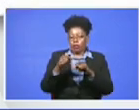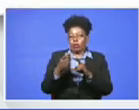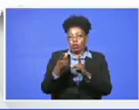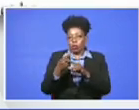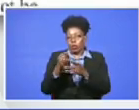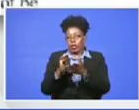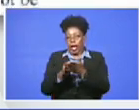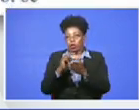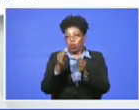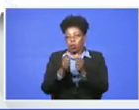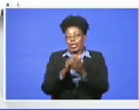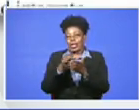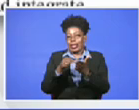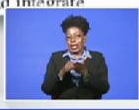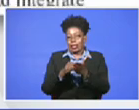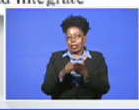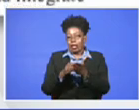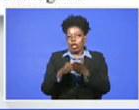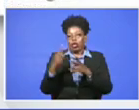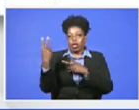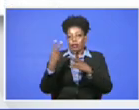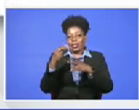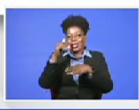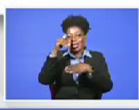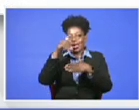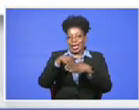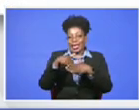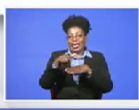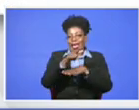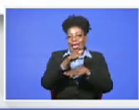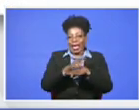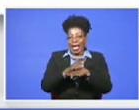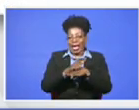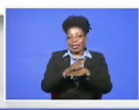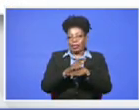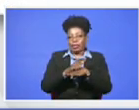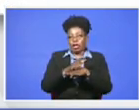information, you can visit inlandrevenue.finance.gov.bs.